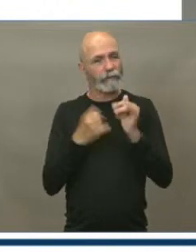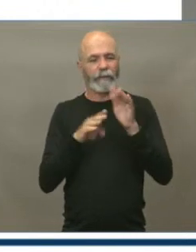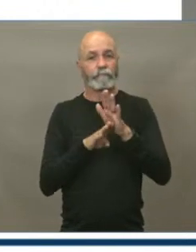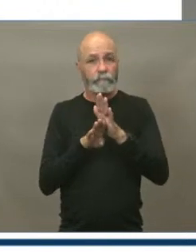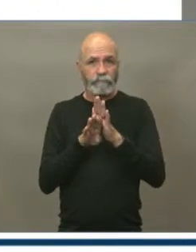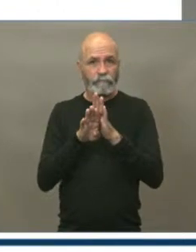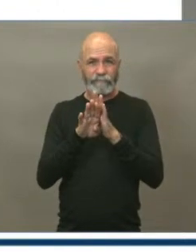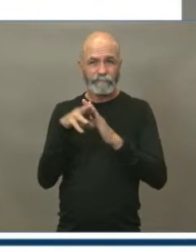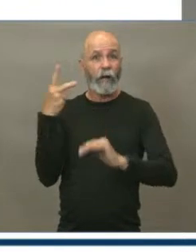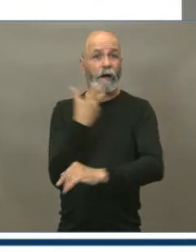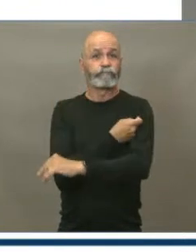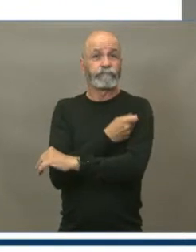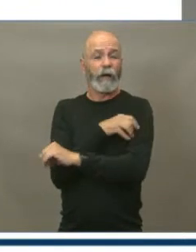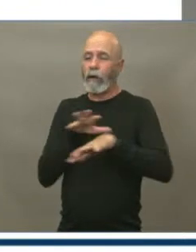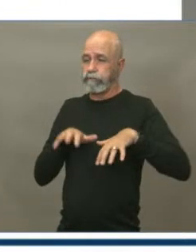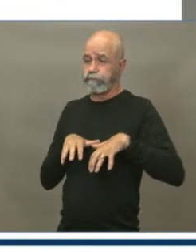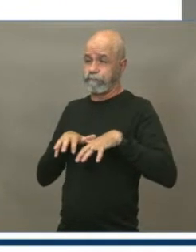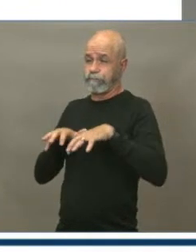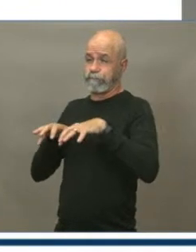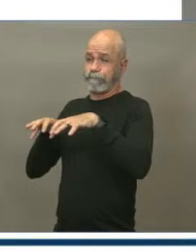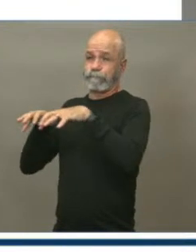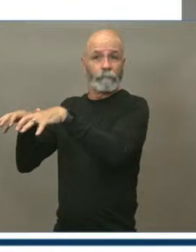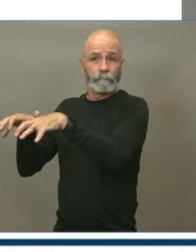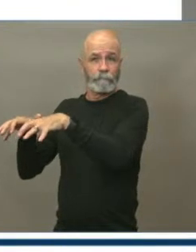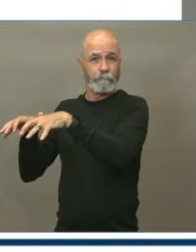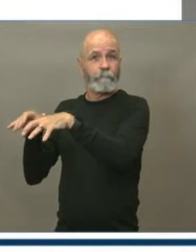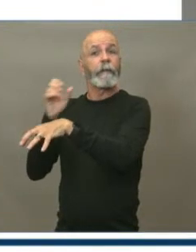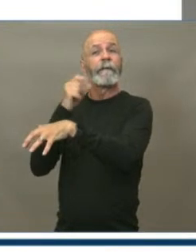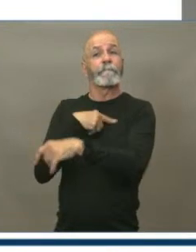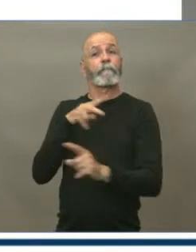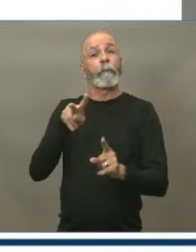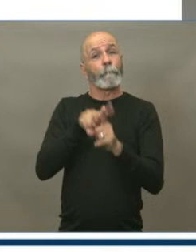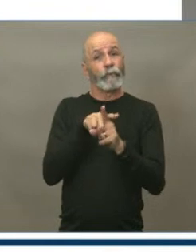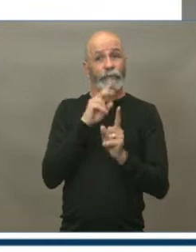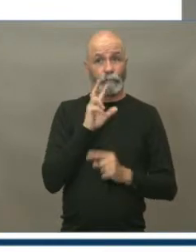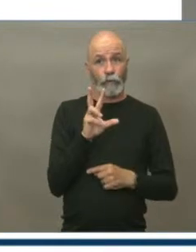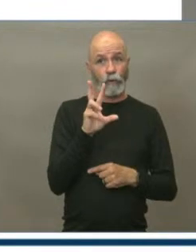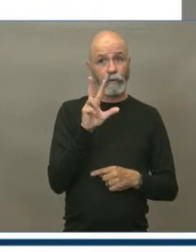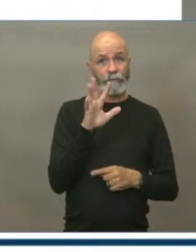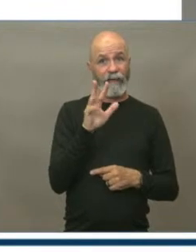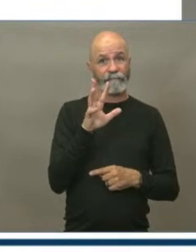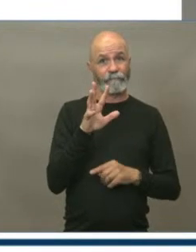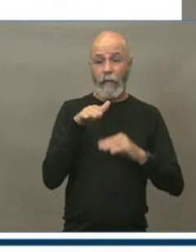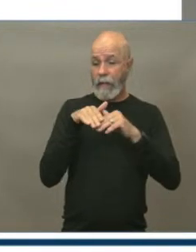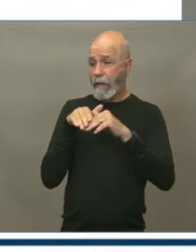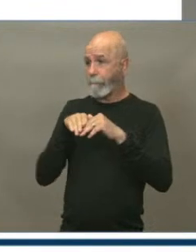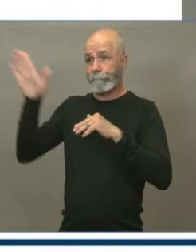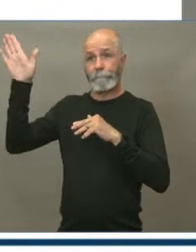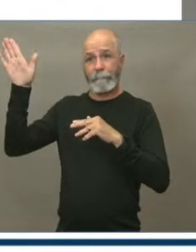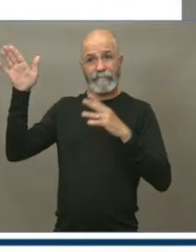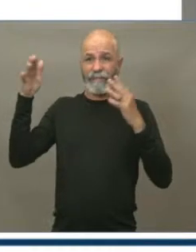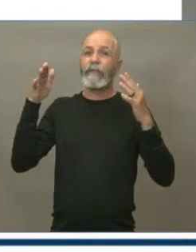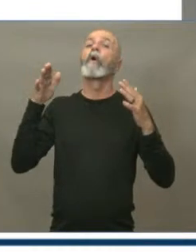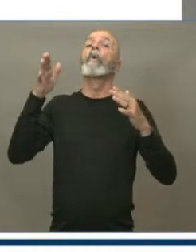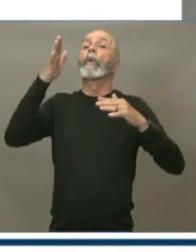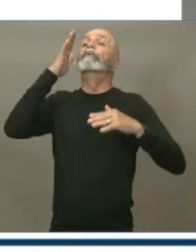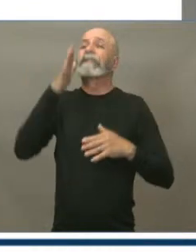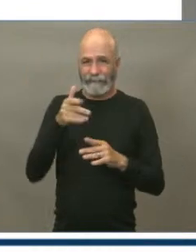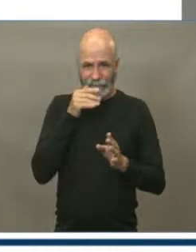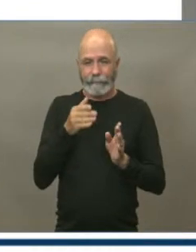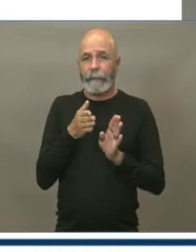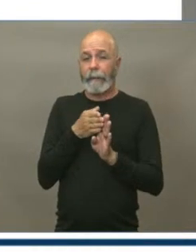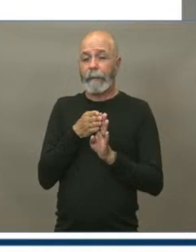And today we have opened appointments to Nova Scotians aged 35 and older, and will continue to open up age groups over the next